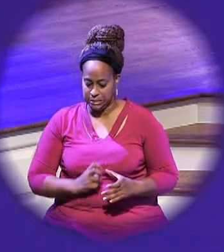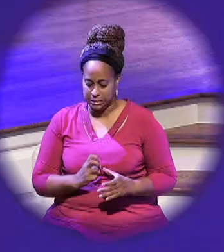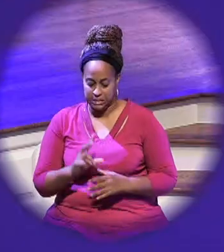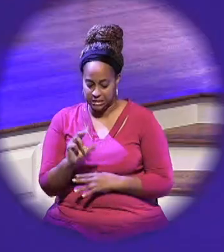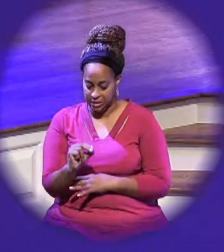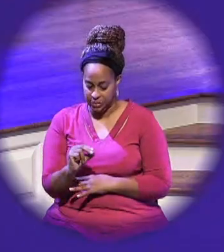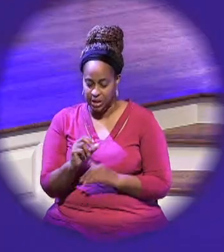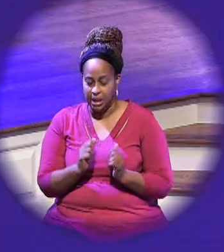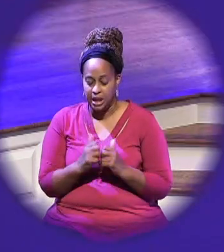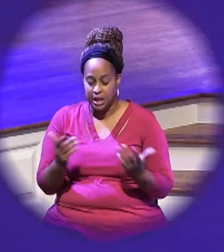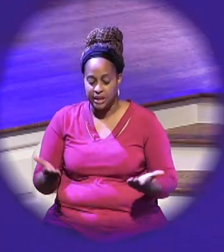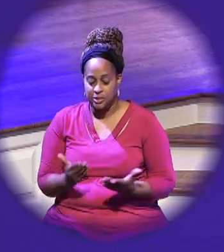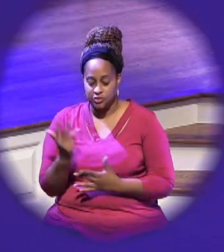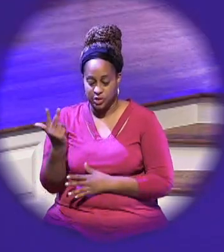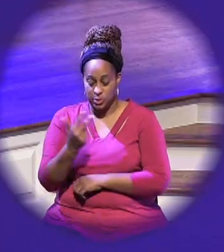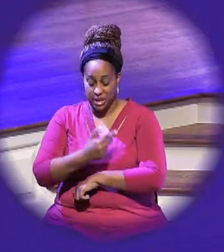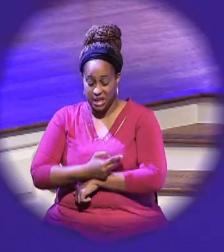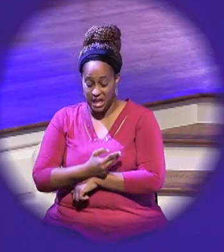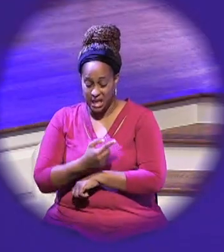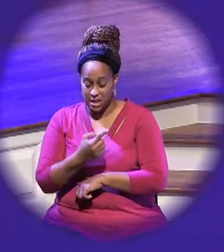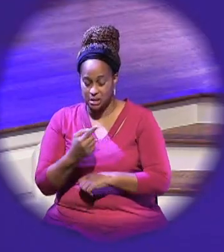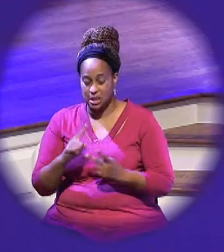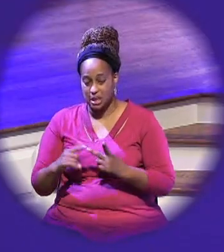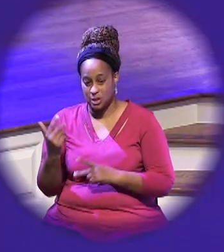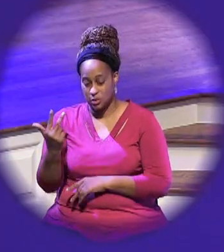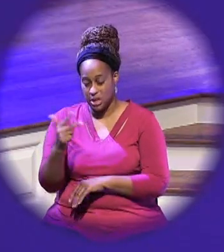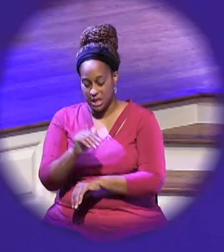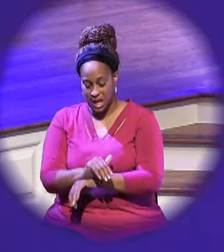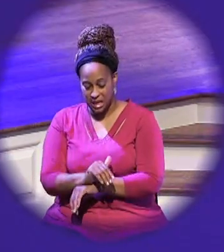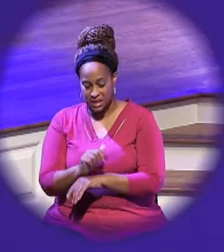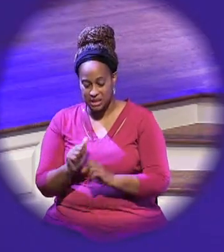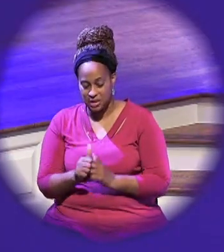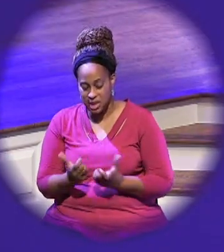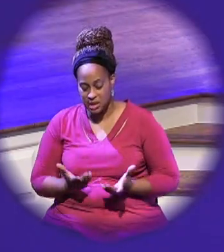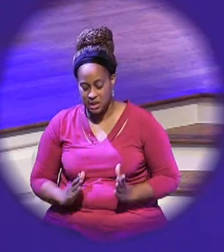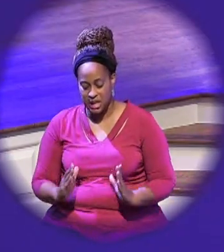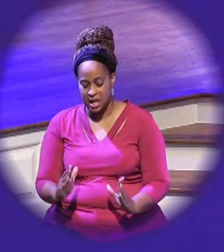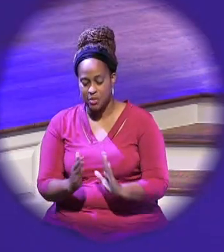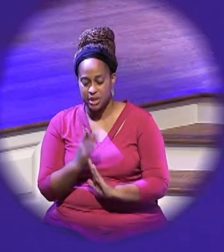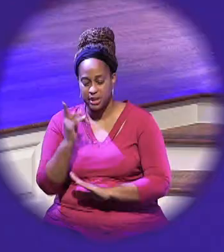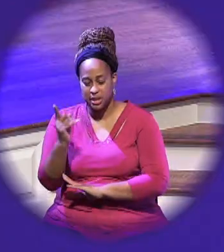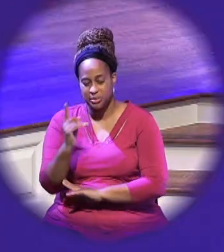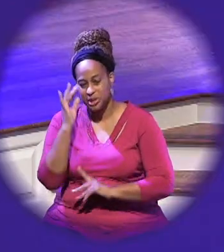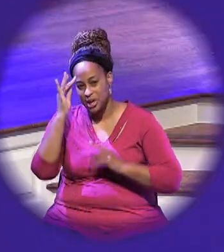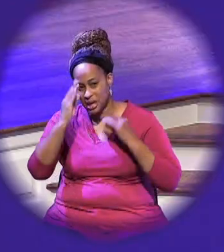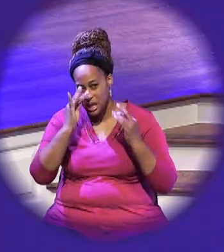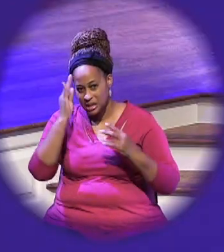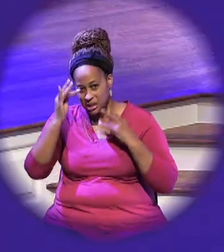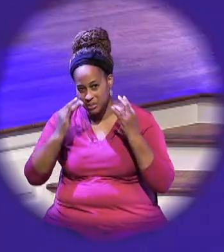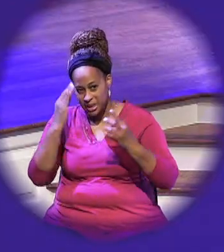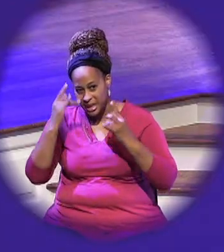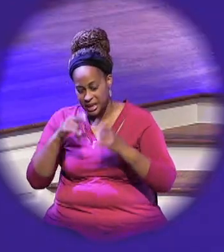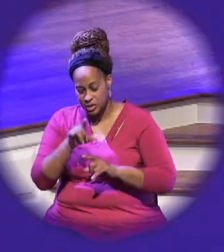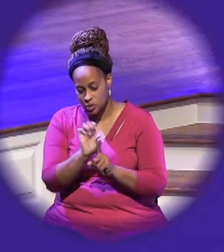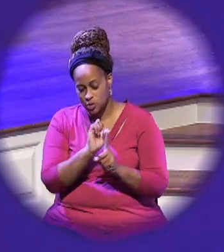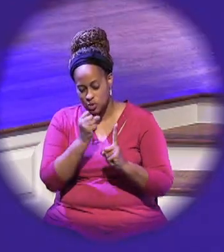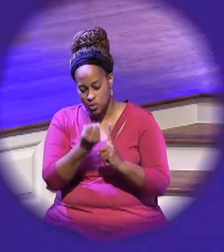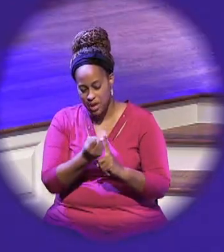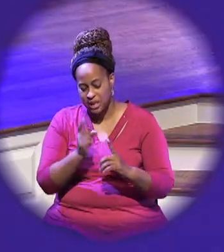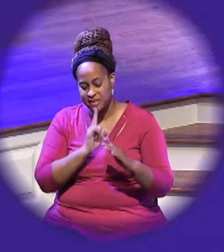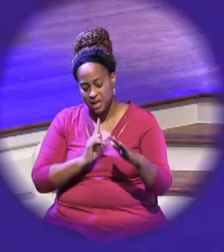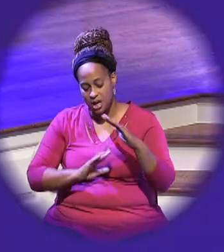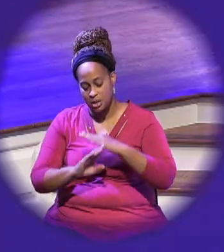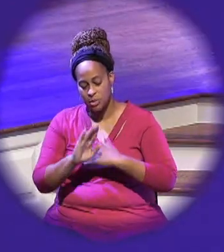here Jonah is for 3 days and 3 nights, allowing him to contemplate his predicament, humble